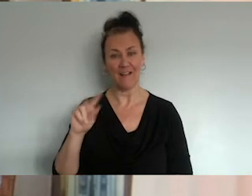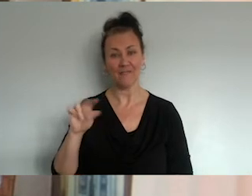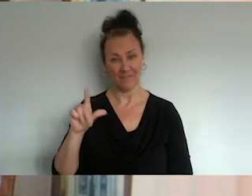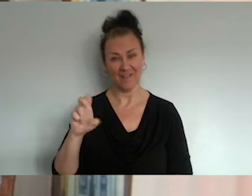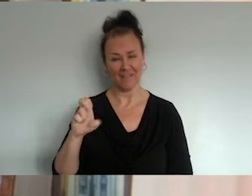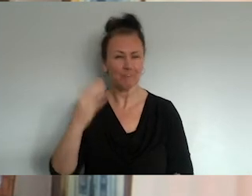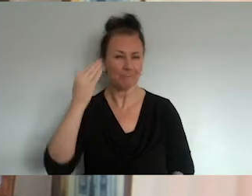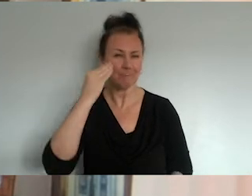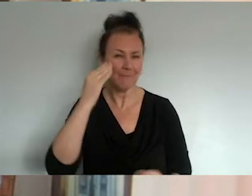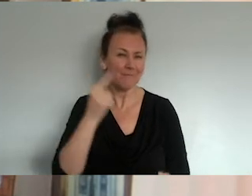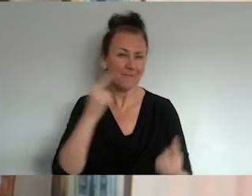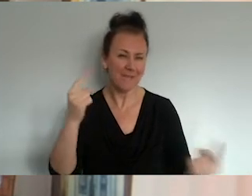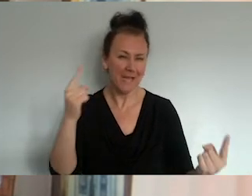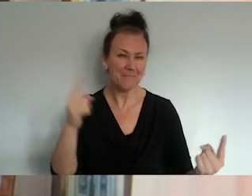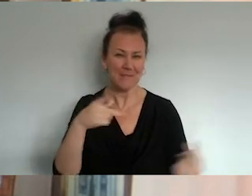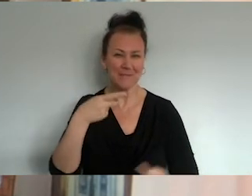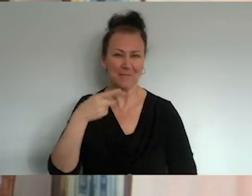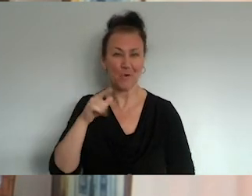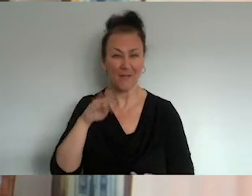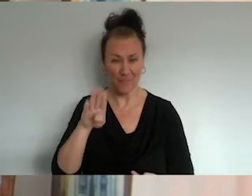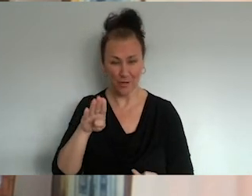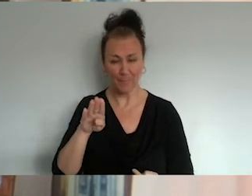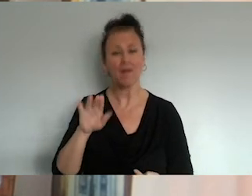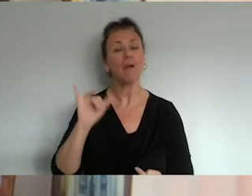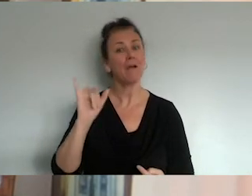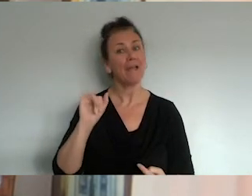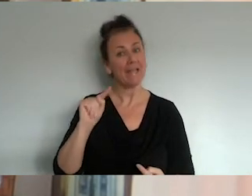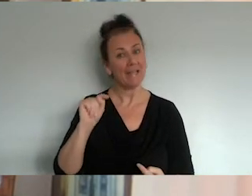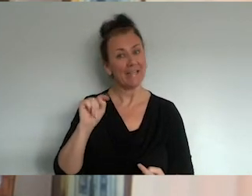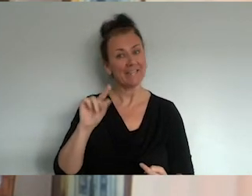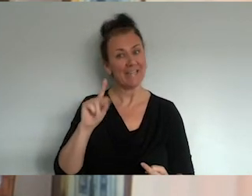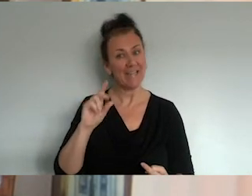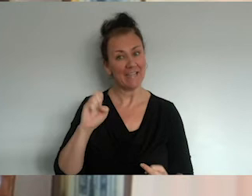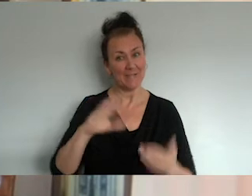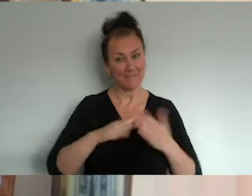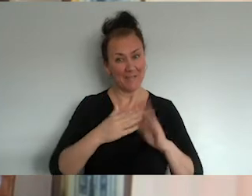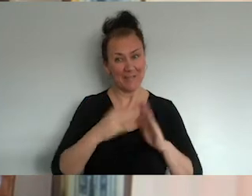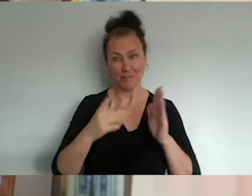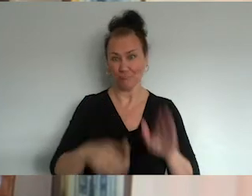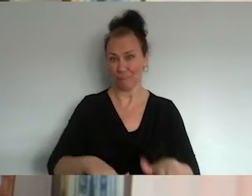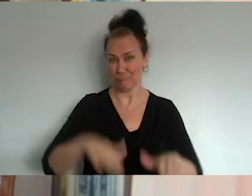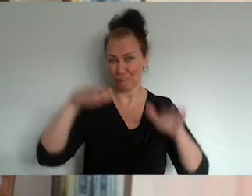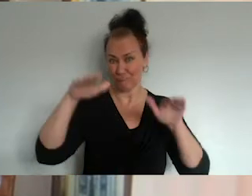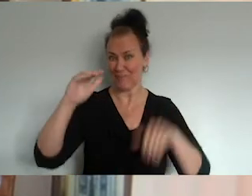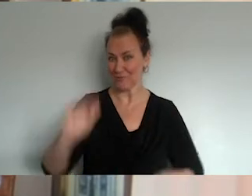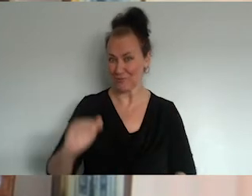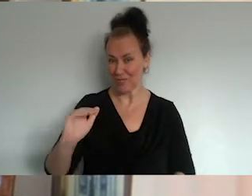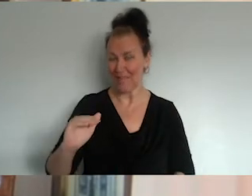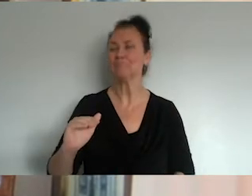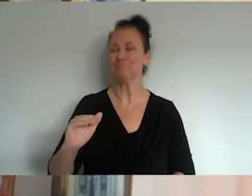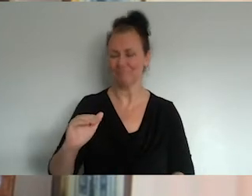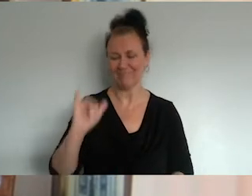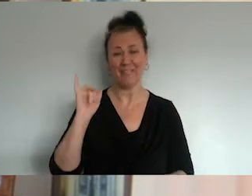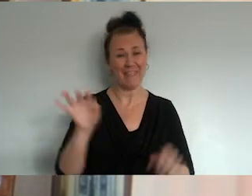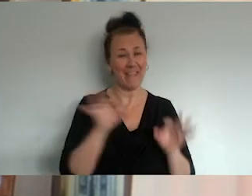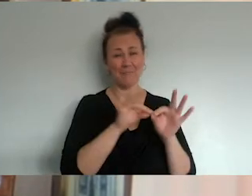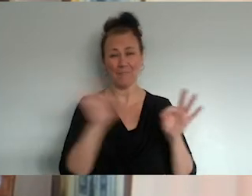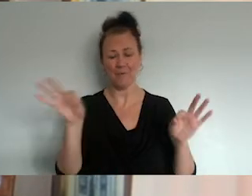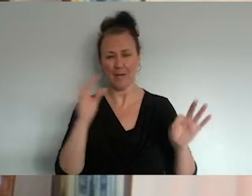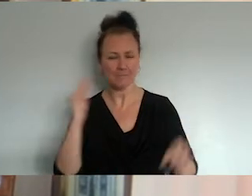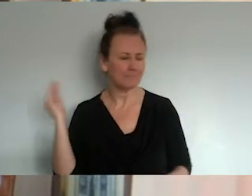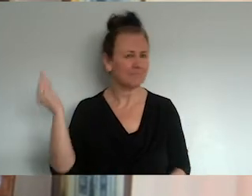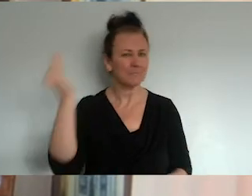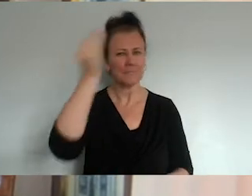full proverb, "It takes a village to raise a child." Well, that sentiment has been on my mind a lot these days, and not